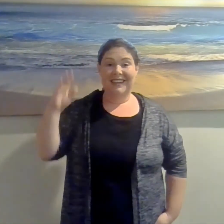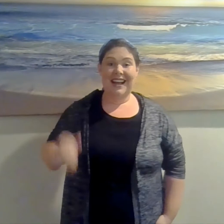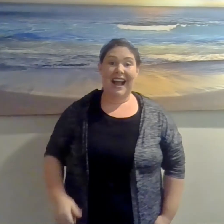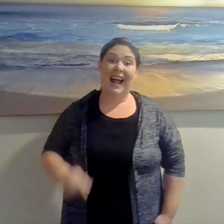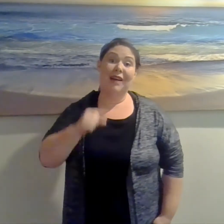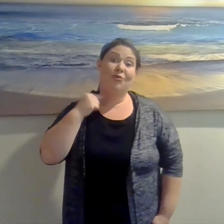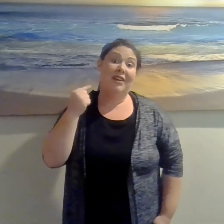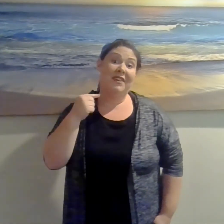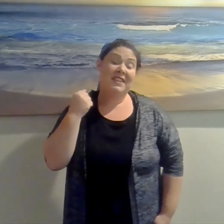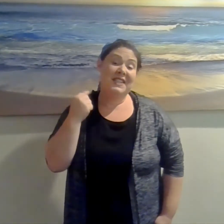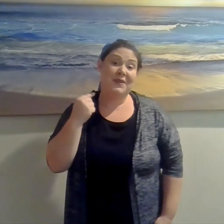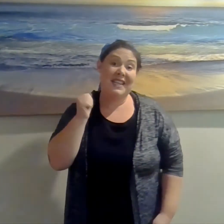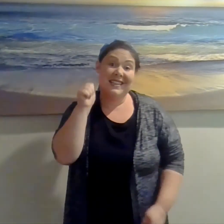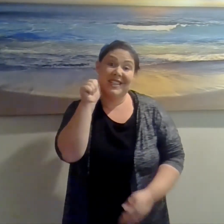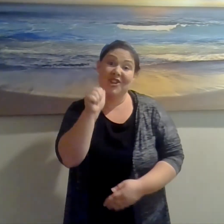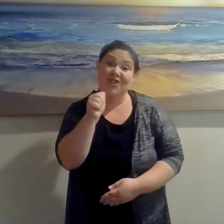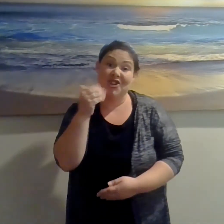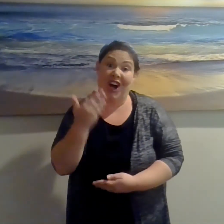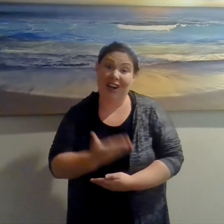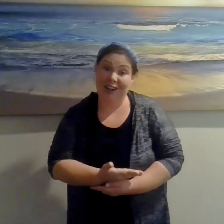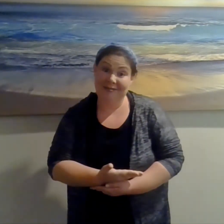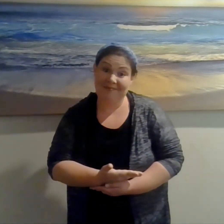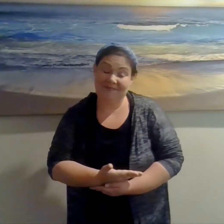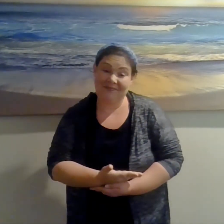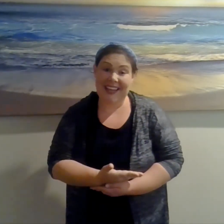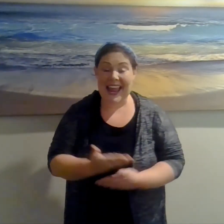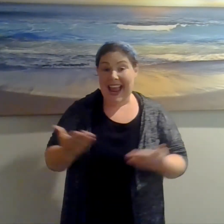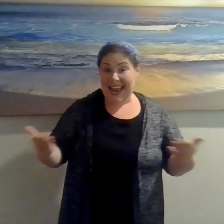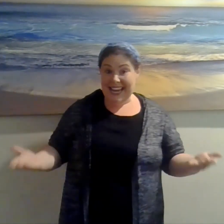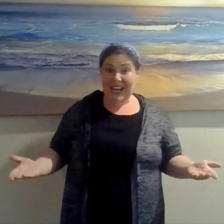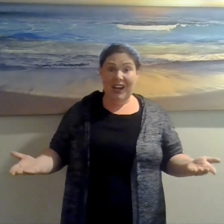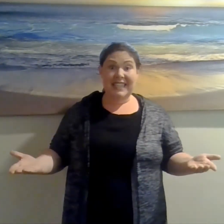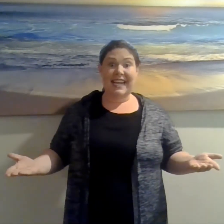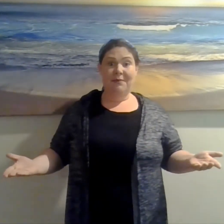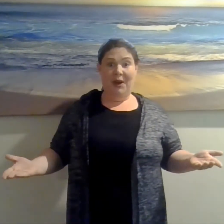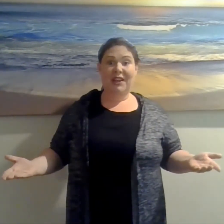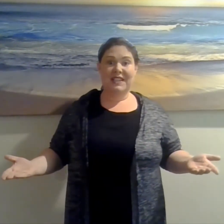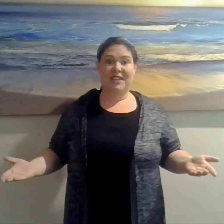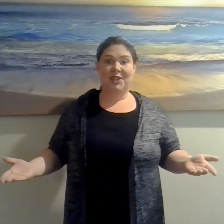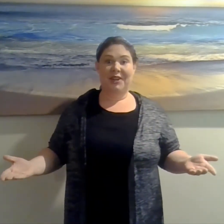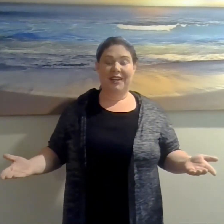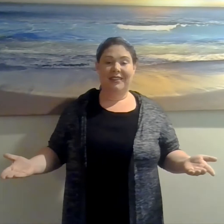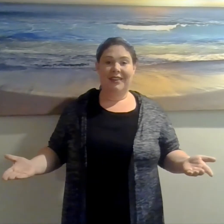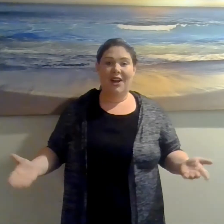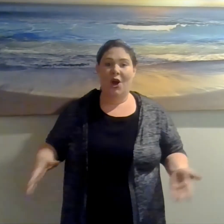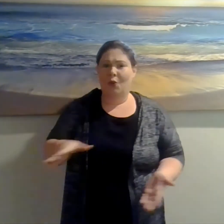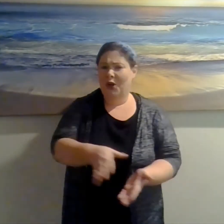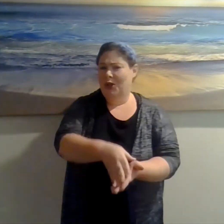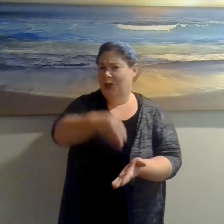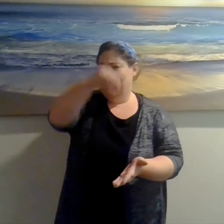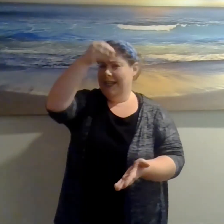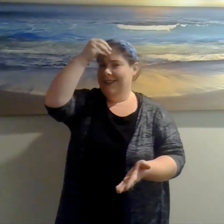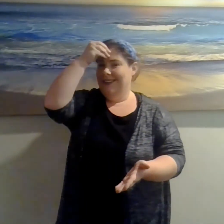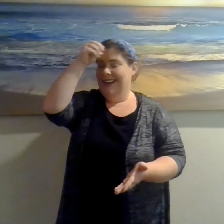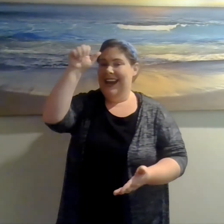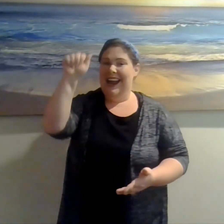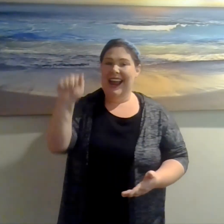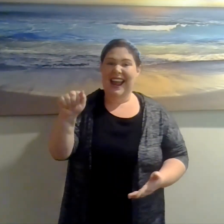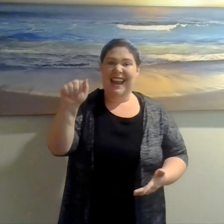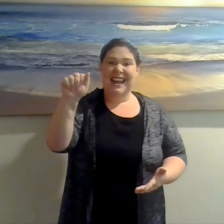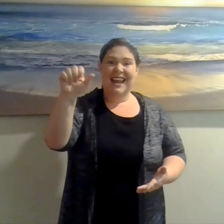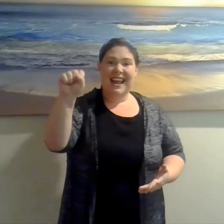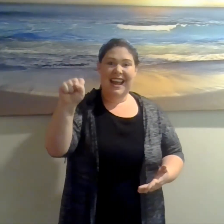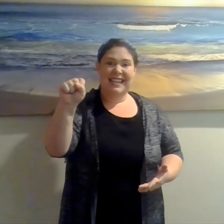Hi, I'm Reverend Susan's daughter. And here at St. Paul's Ventura, we're learning